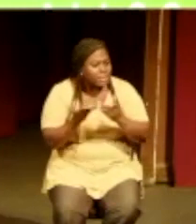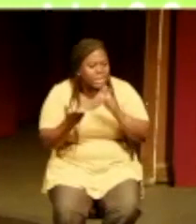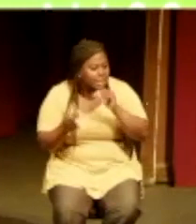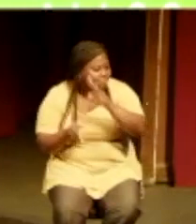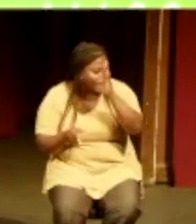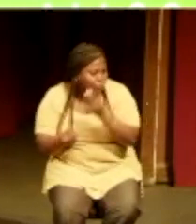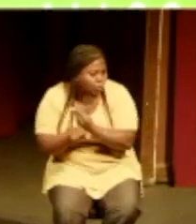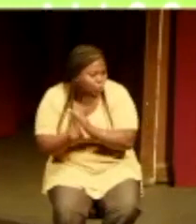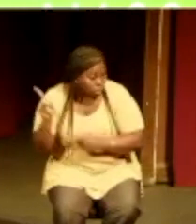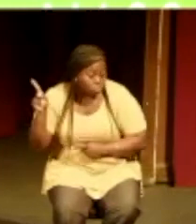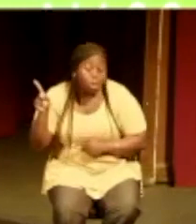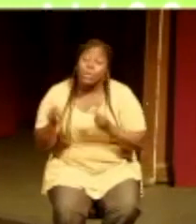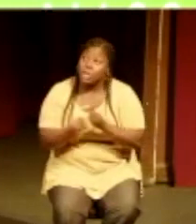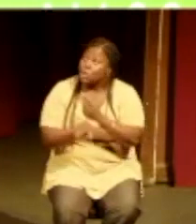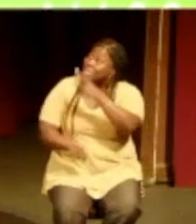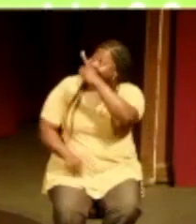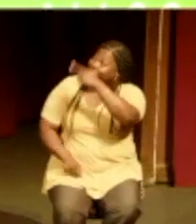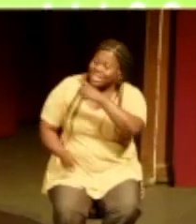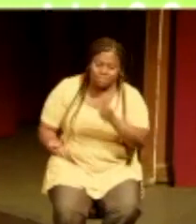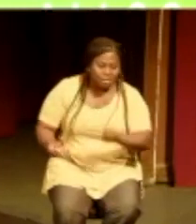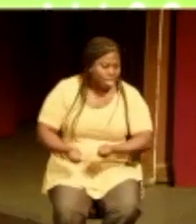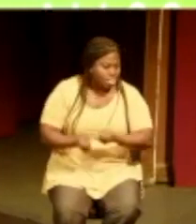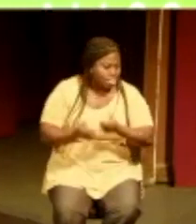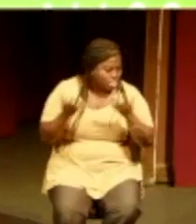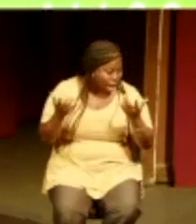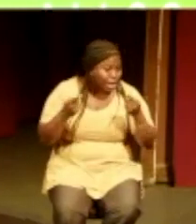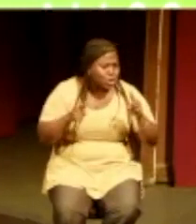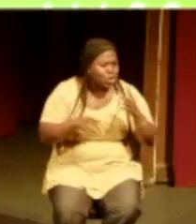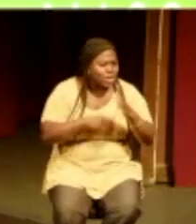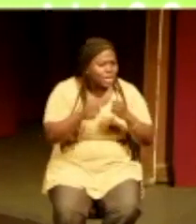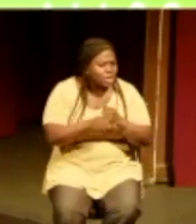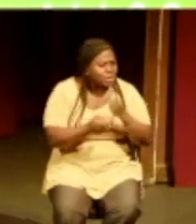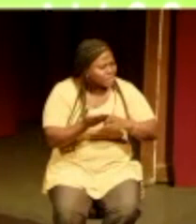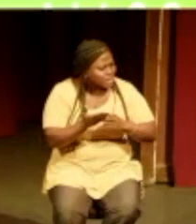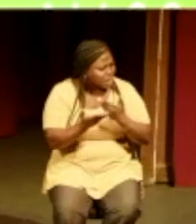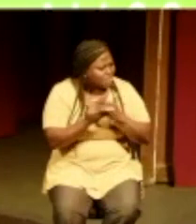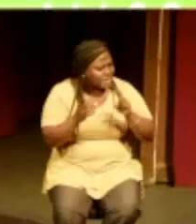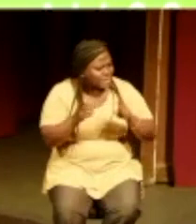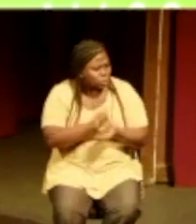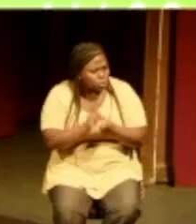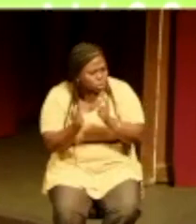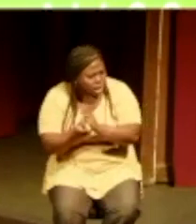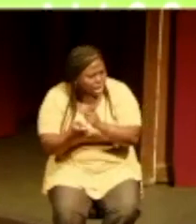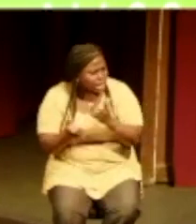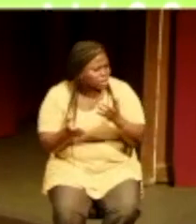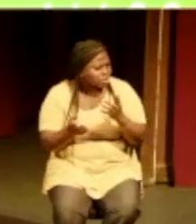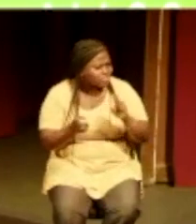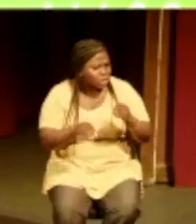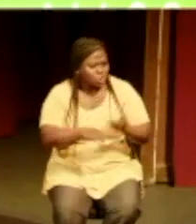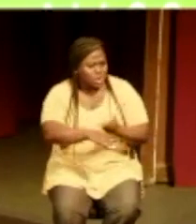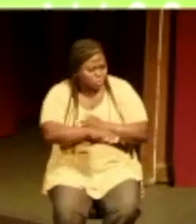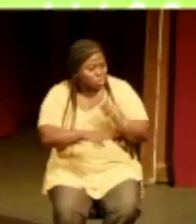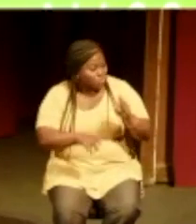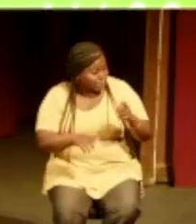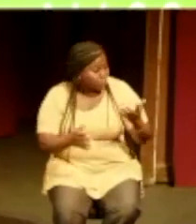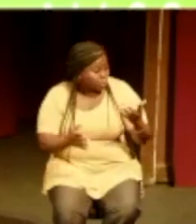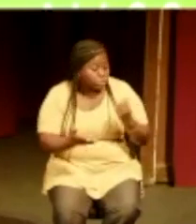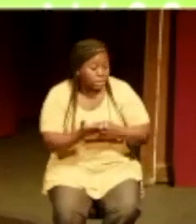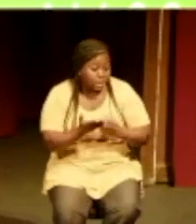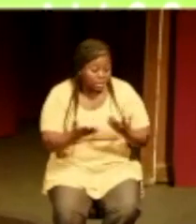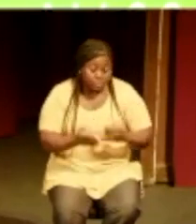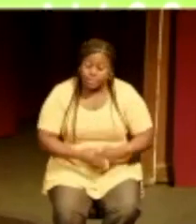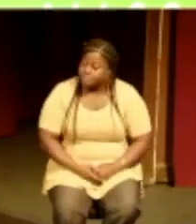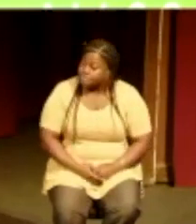And throughout the year, we come across things that need to be changed or tweaked for one reason or another. During the summertime, we make those changes and